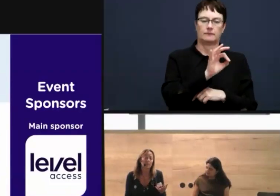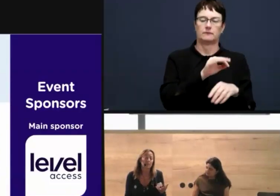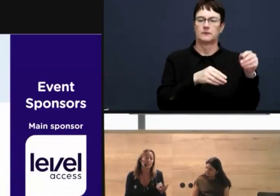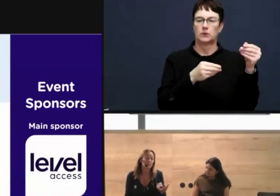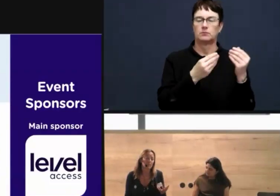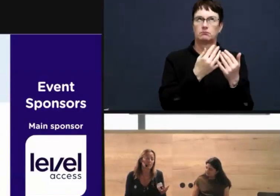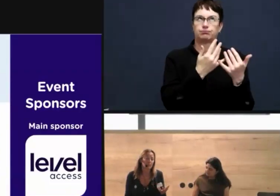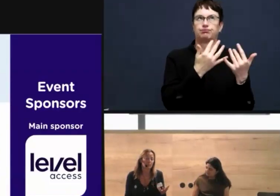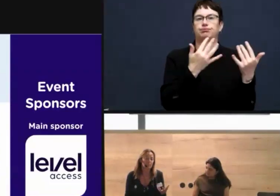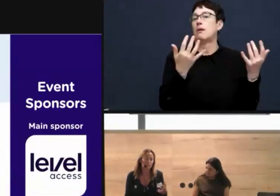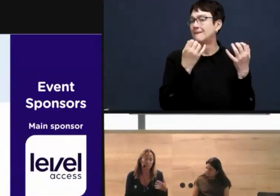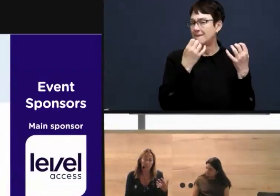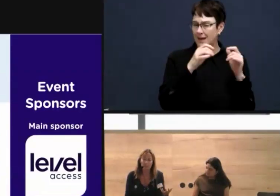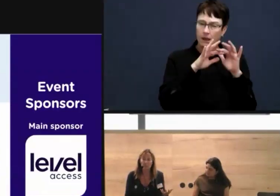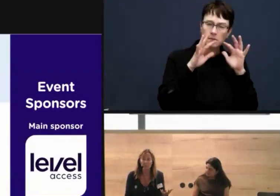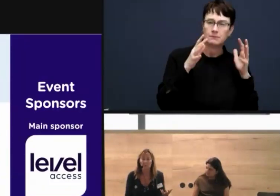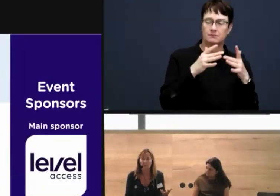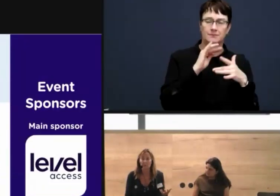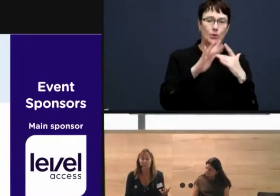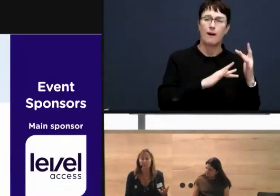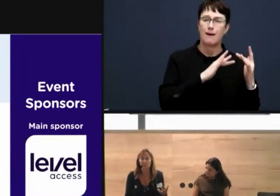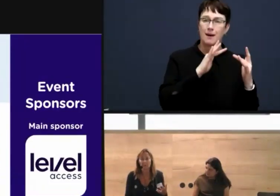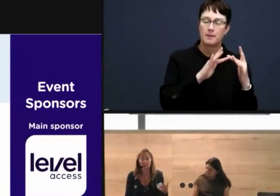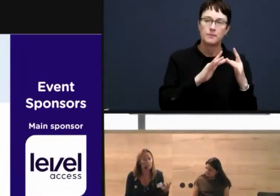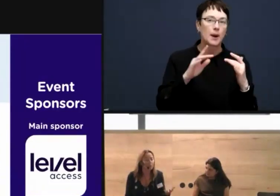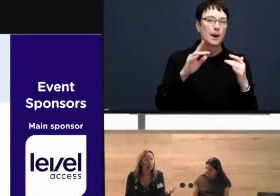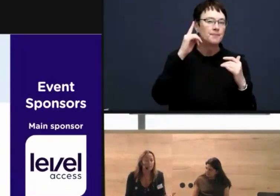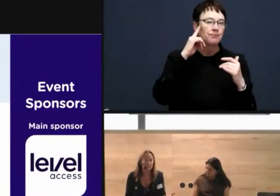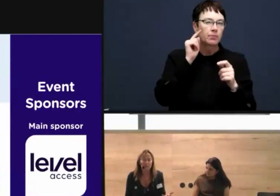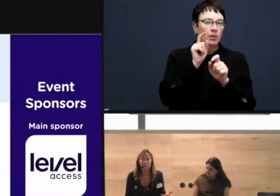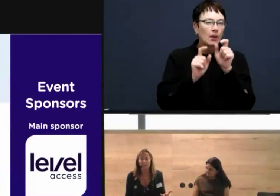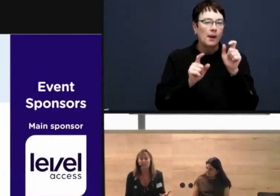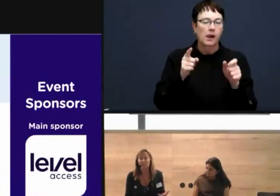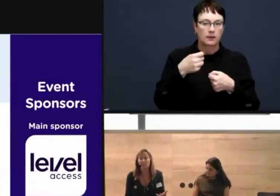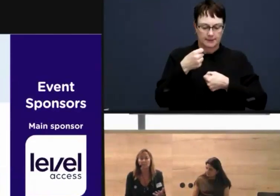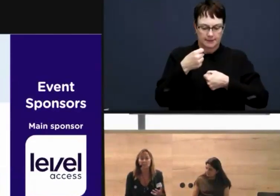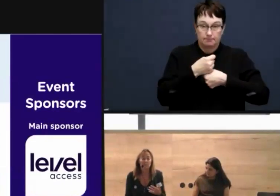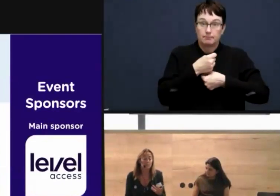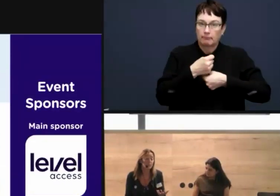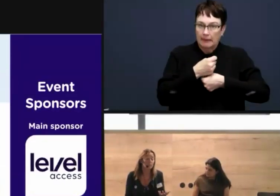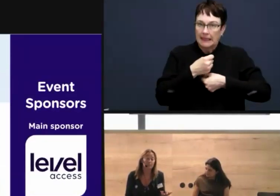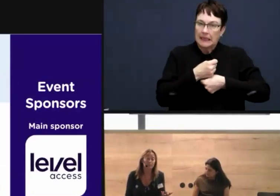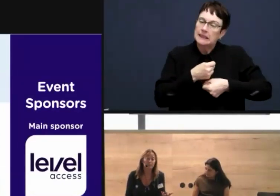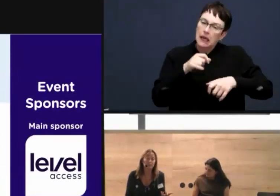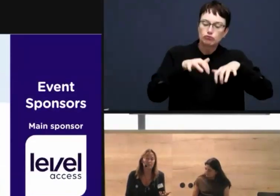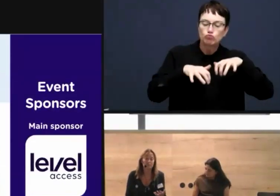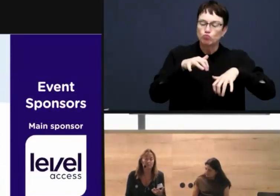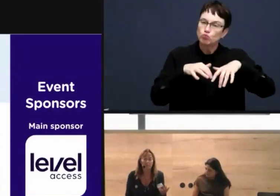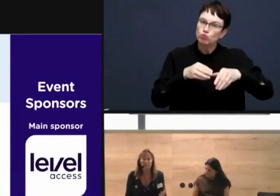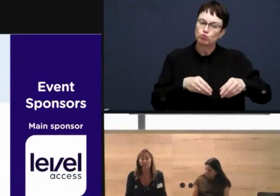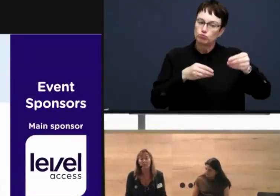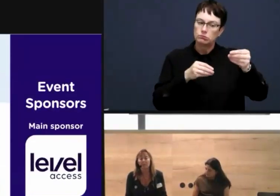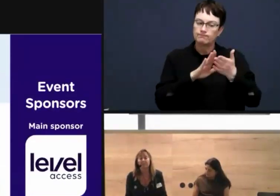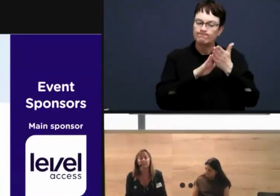are that many people who create documents are not, I mean, they're obviously not accessibility specialists, but they're also maybe not even